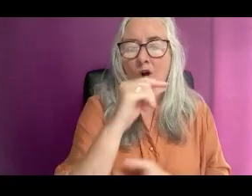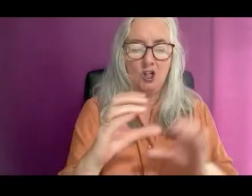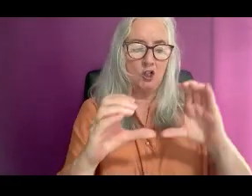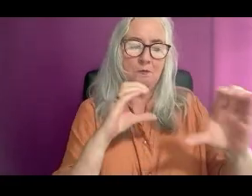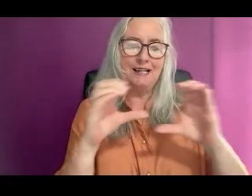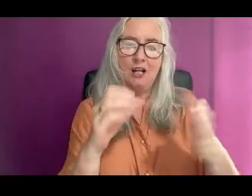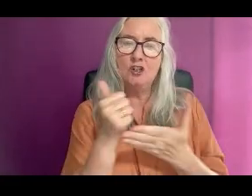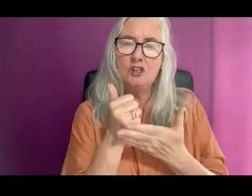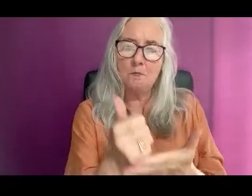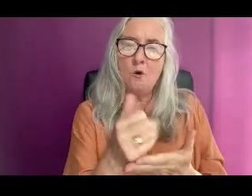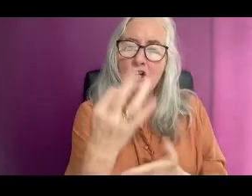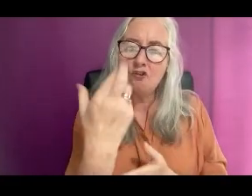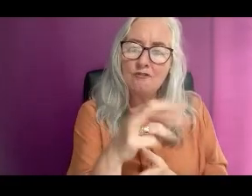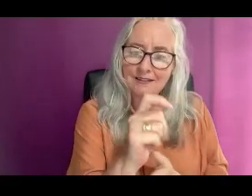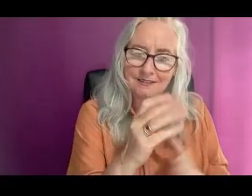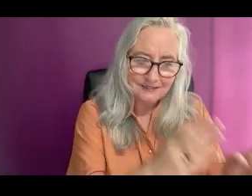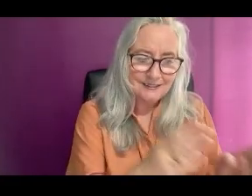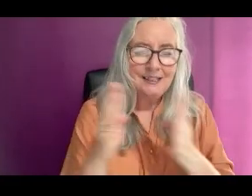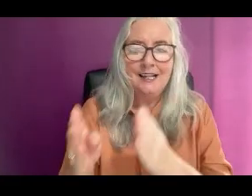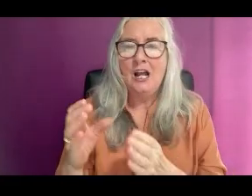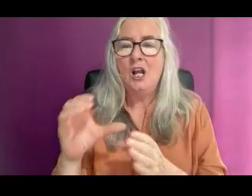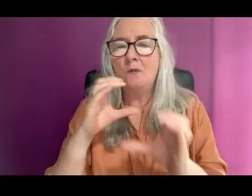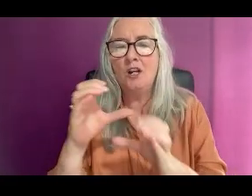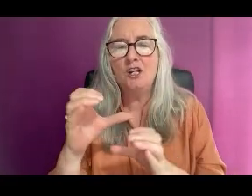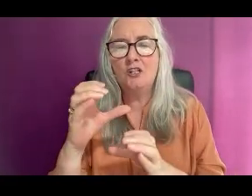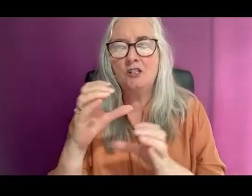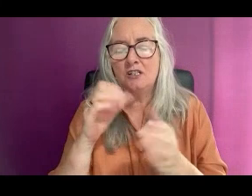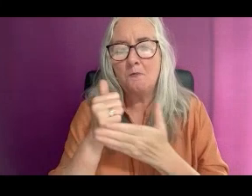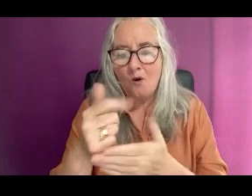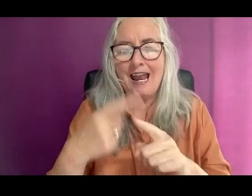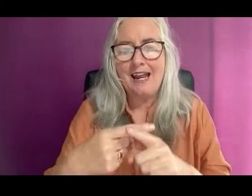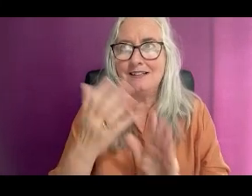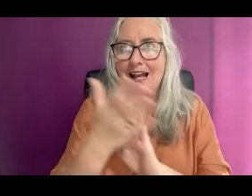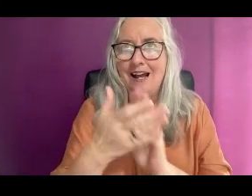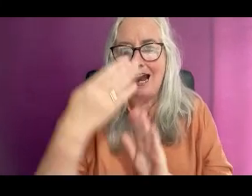Support Grant, and now it's the Communication Support and Irish Sign Language Grant.